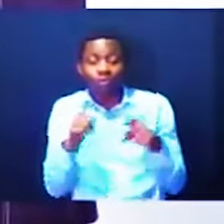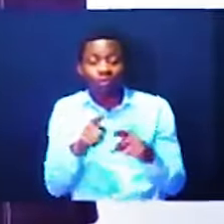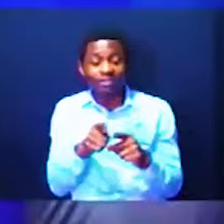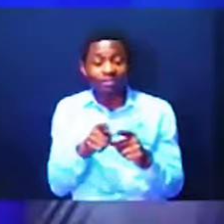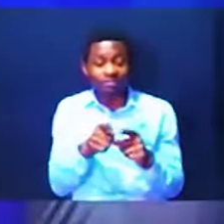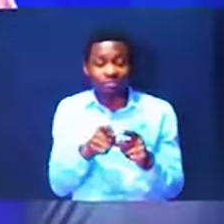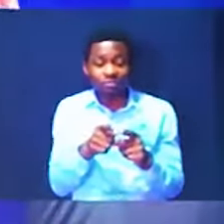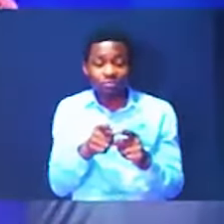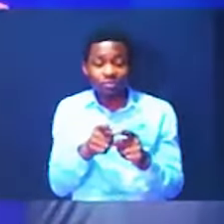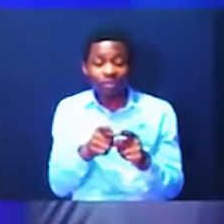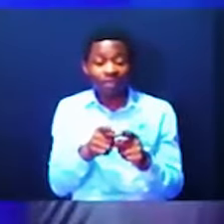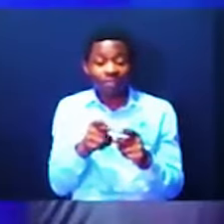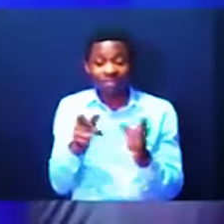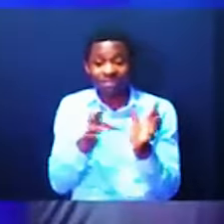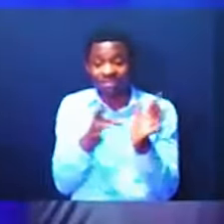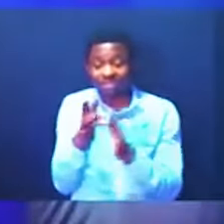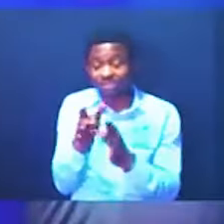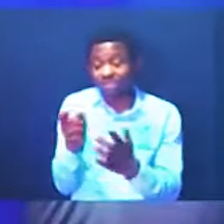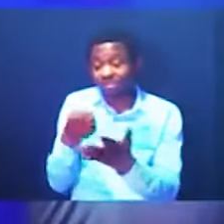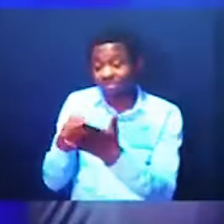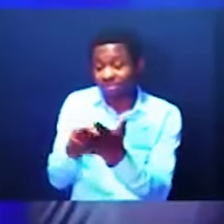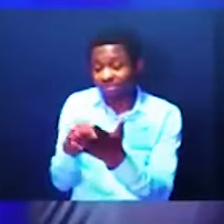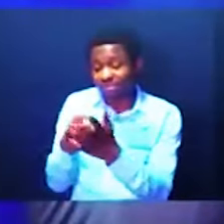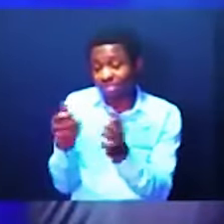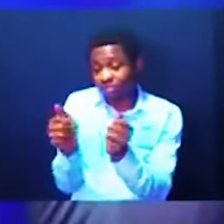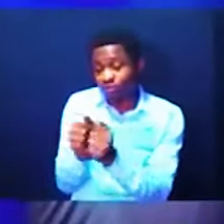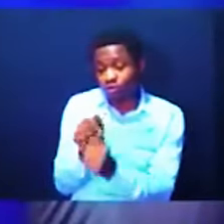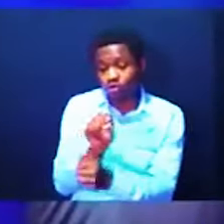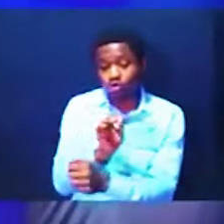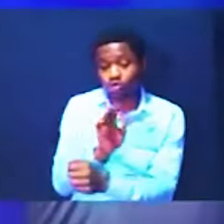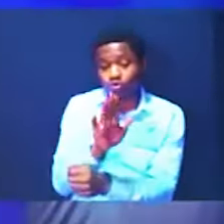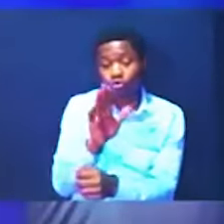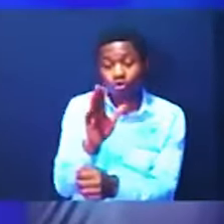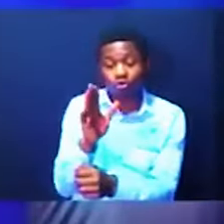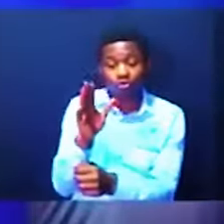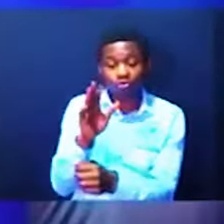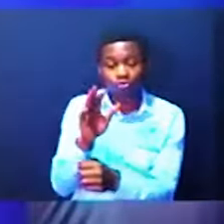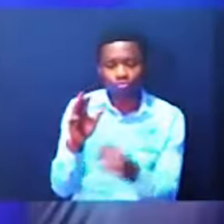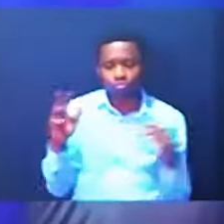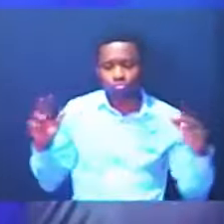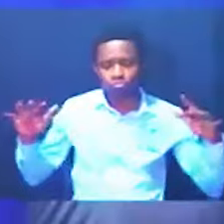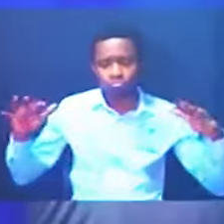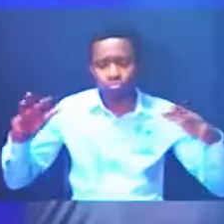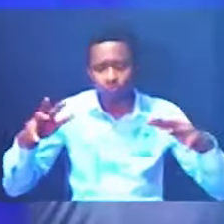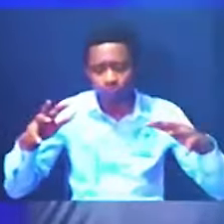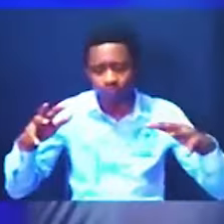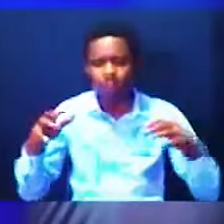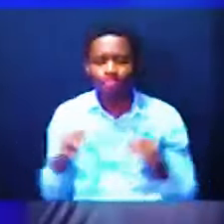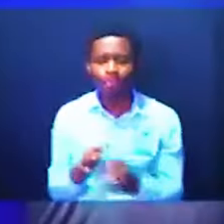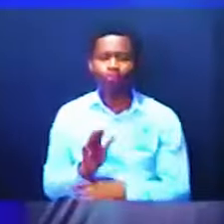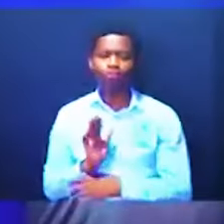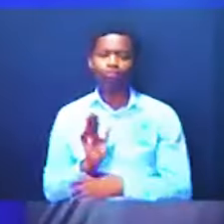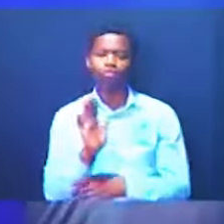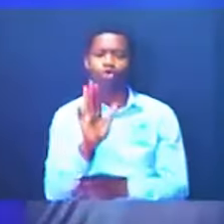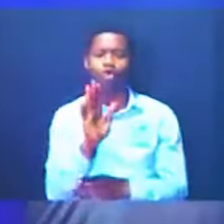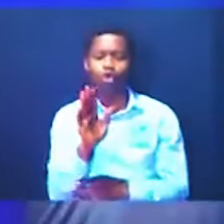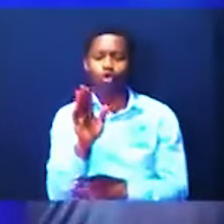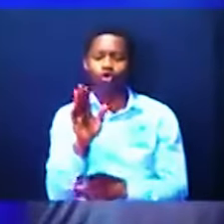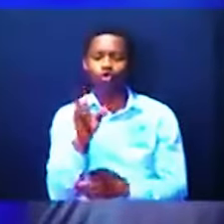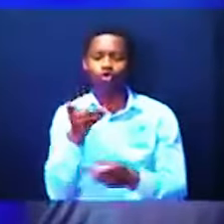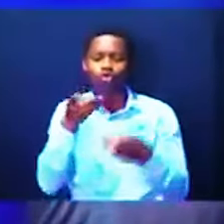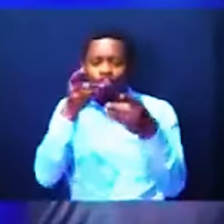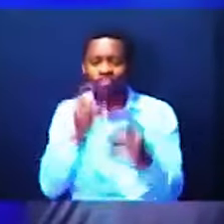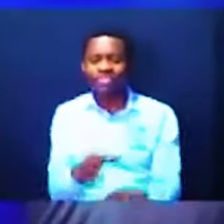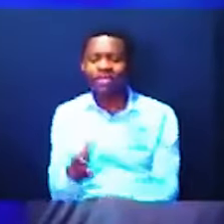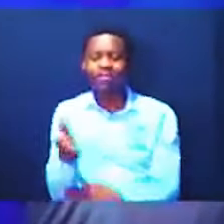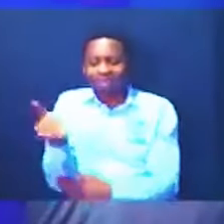with the crowd, the disciples will be there. And so they also follow the discourse and the discussion. Okay, said the